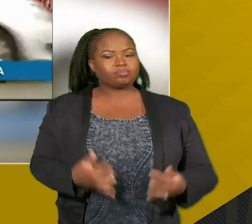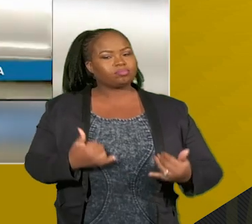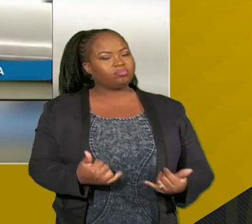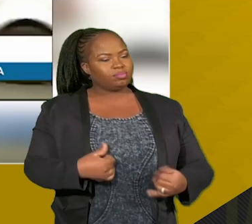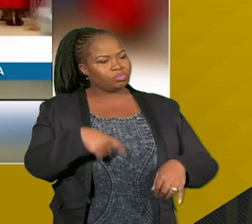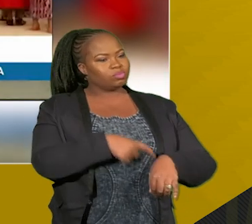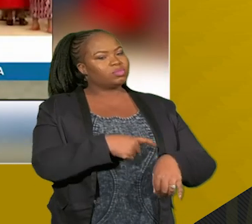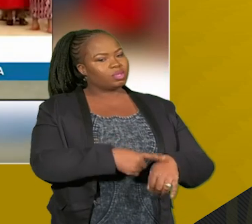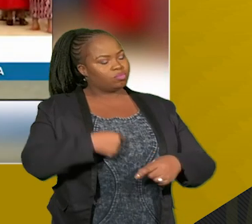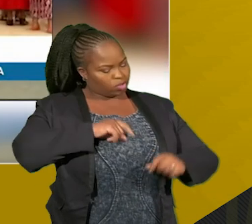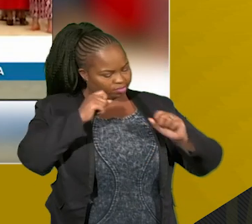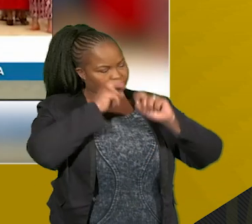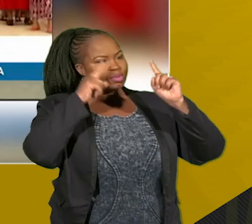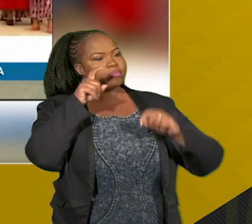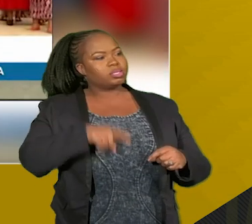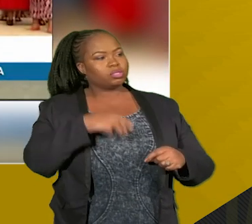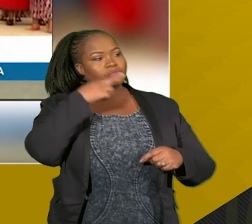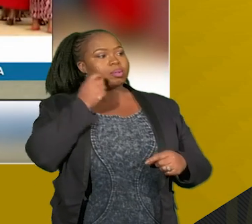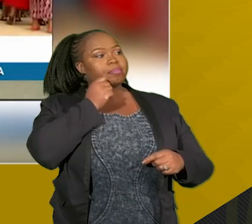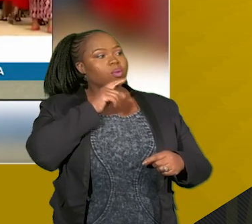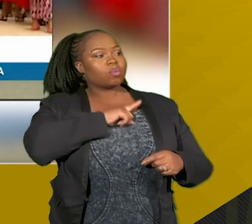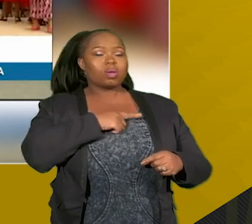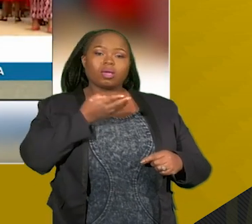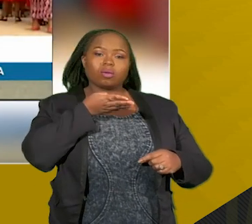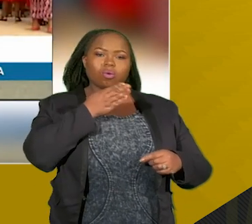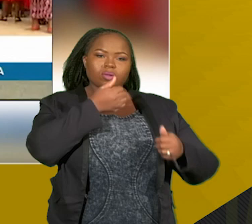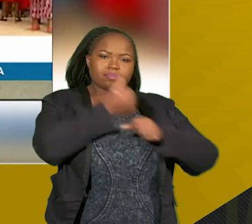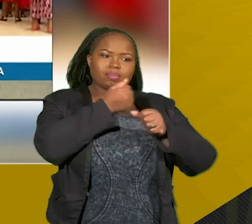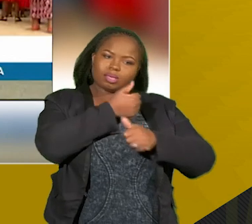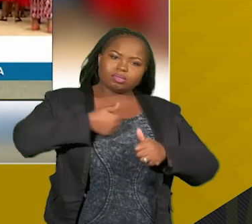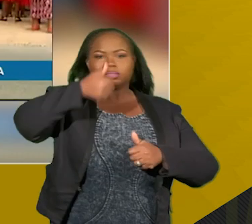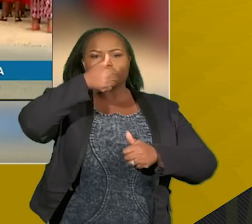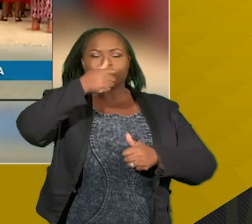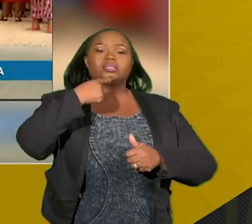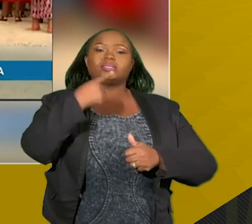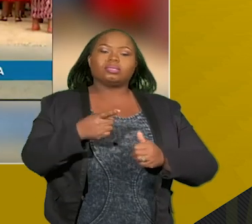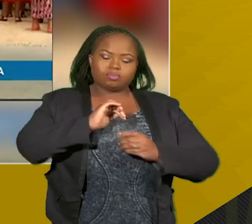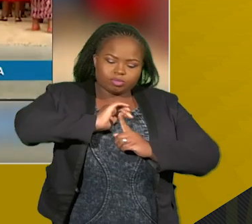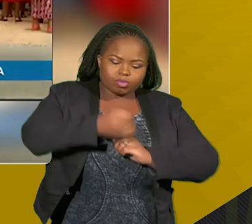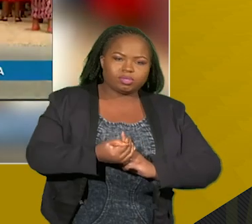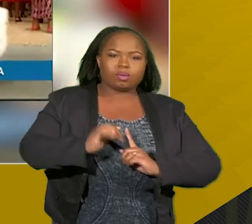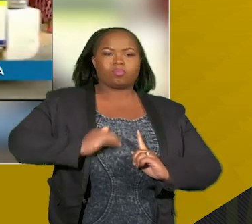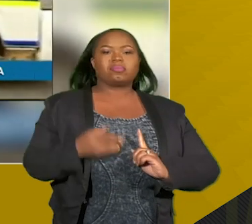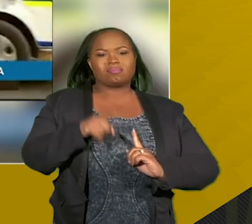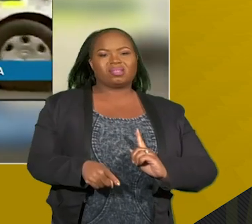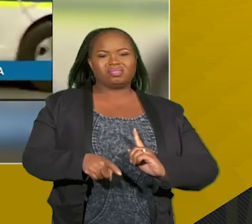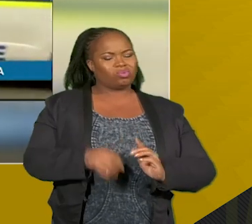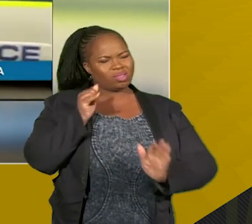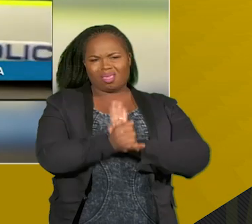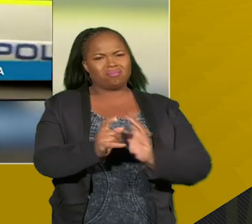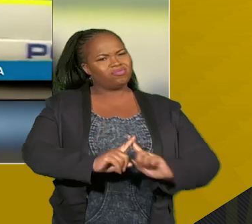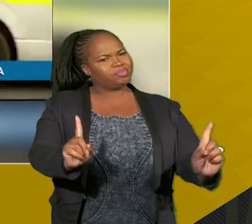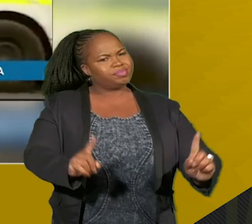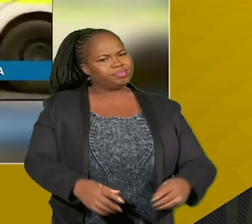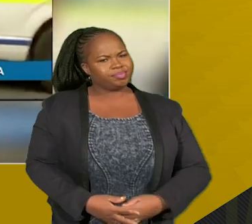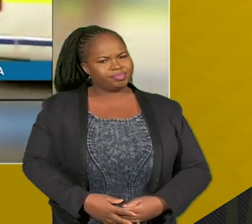and we become real men. God created us as heads, and God said we must protect our women and not